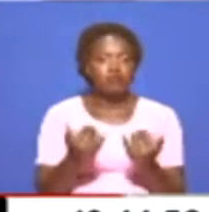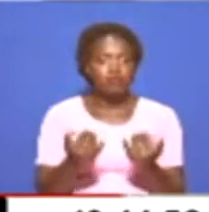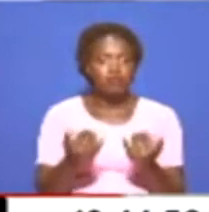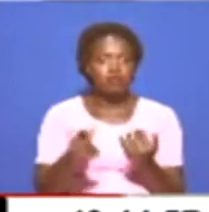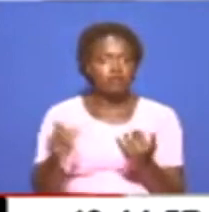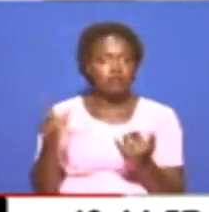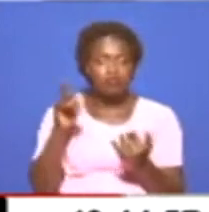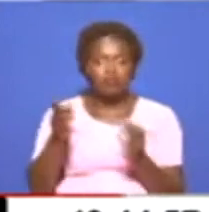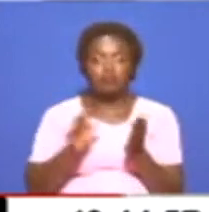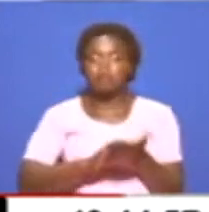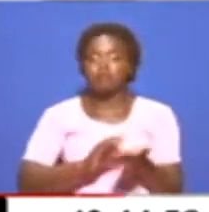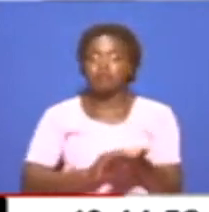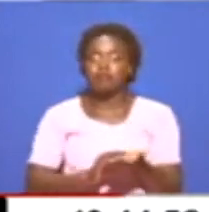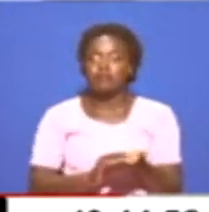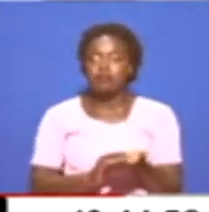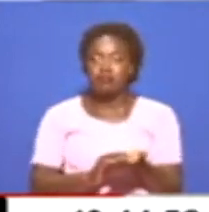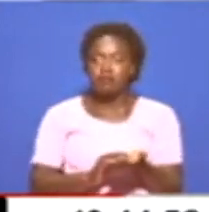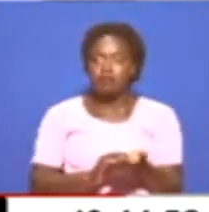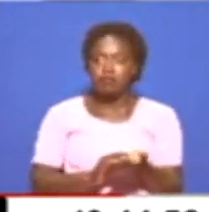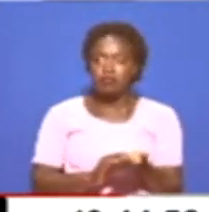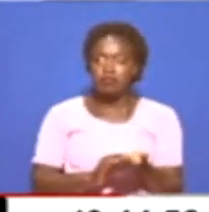is recommending that